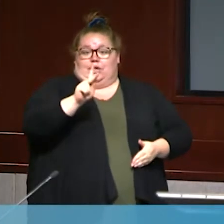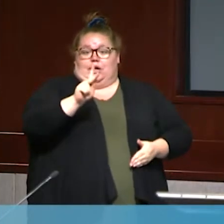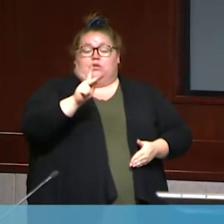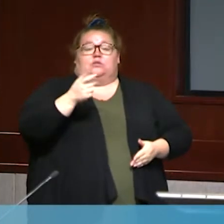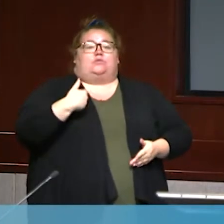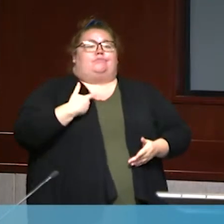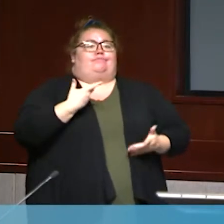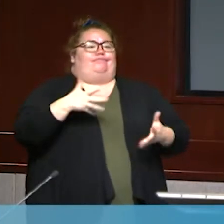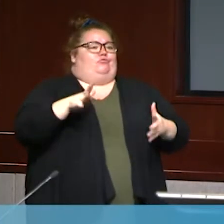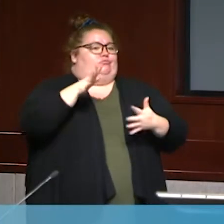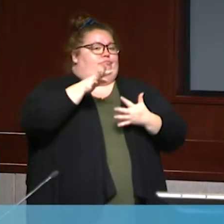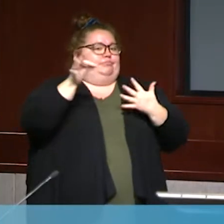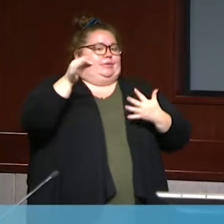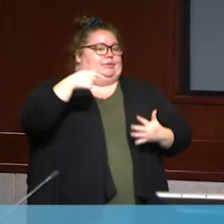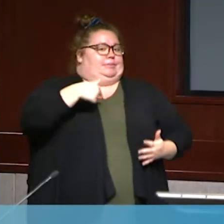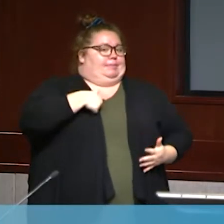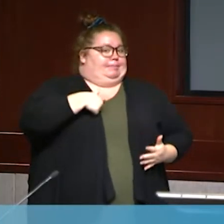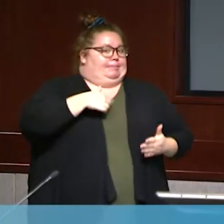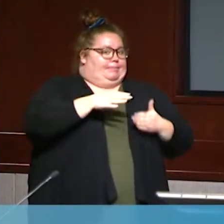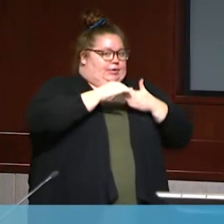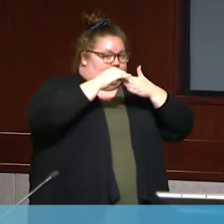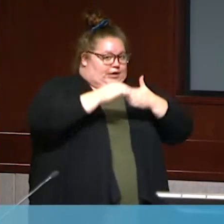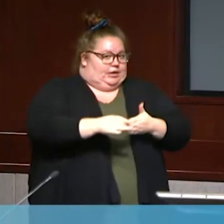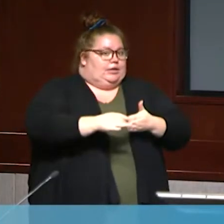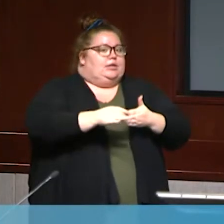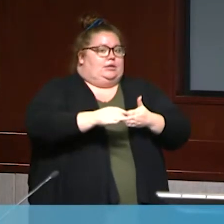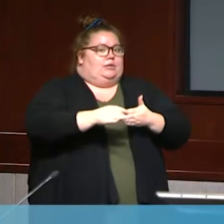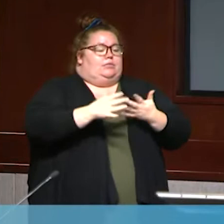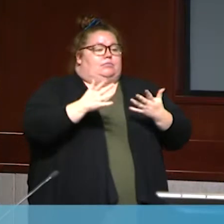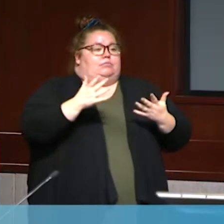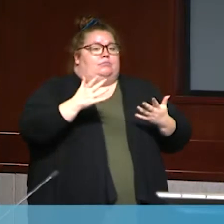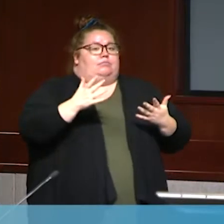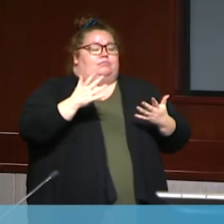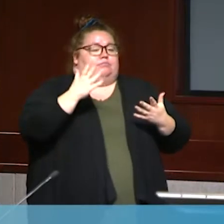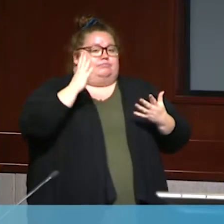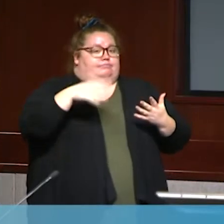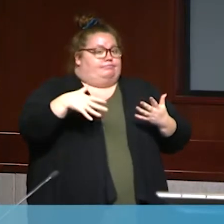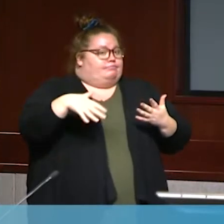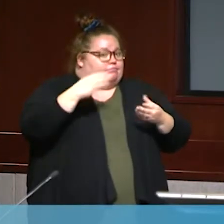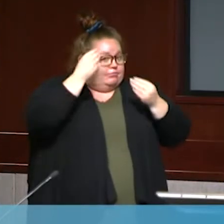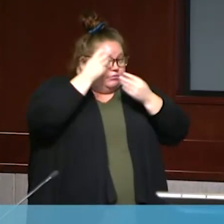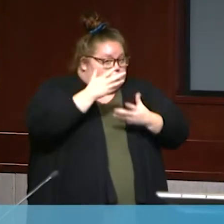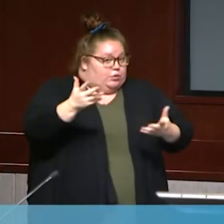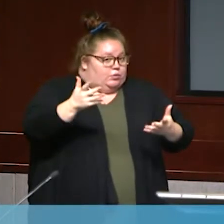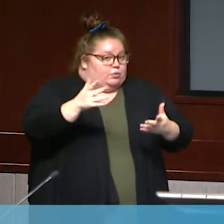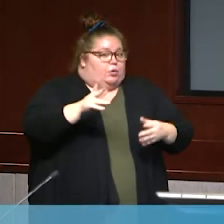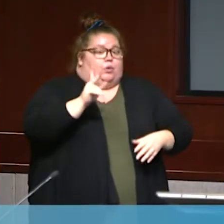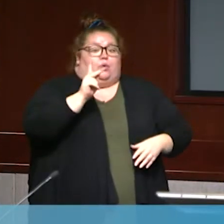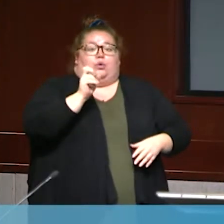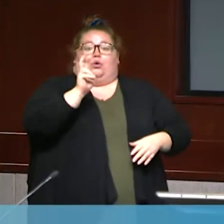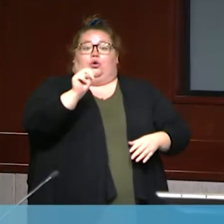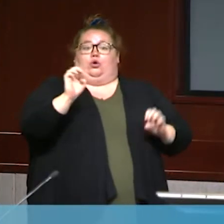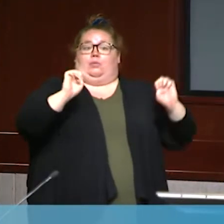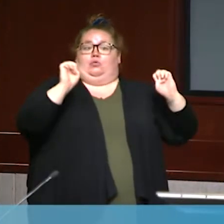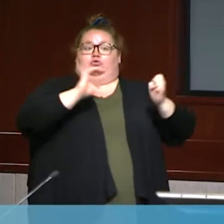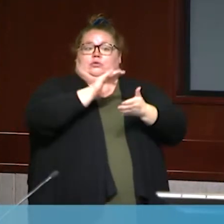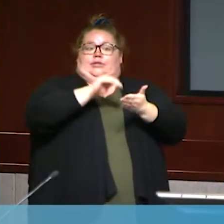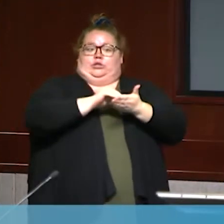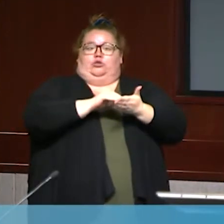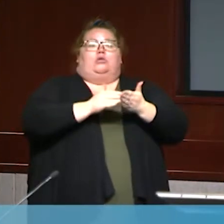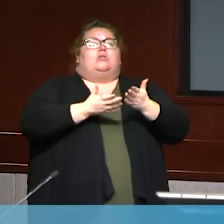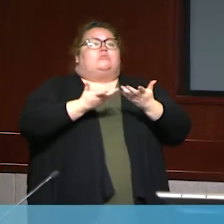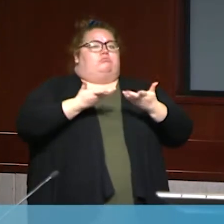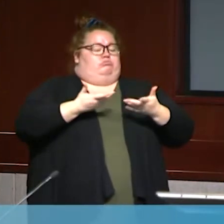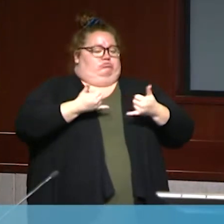me as the lead. However, it is important to know that the Kern Emergency Operations Center is active, and so this project,